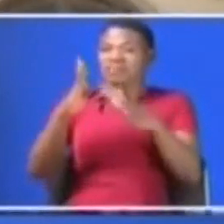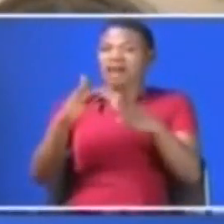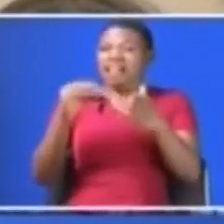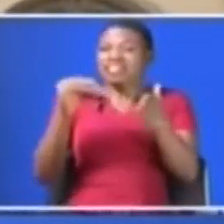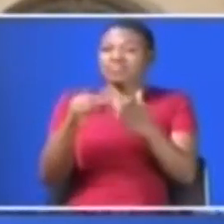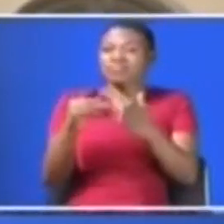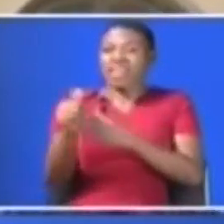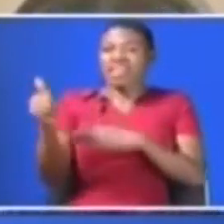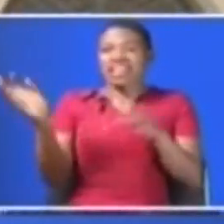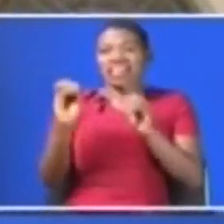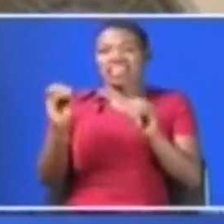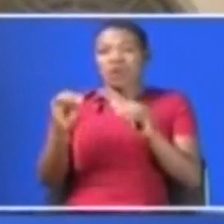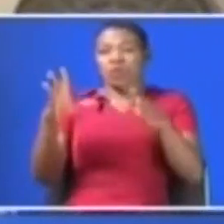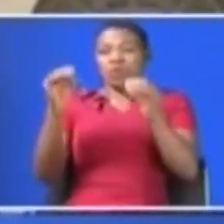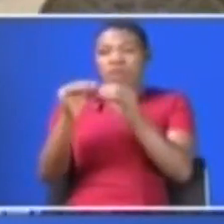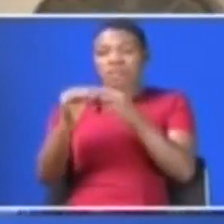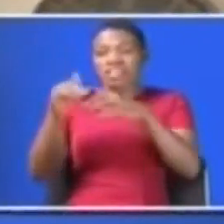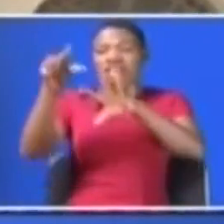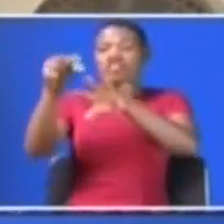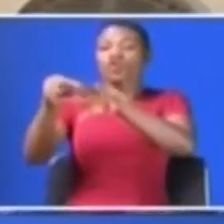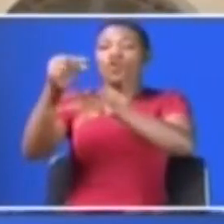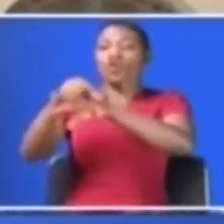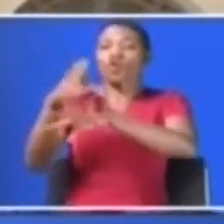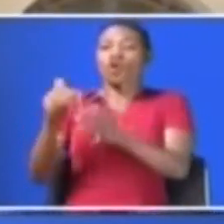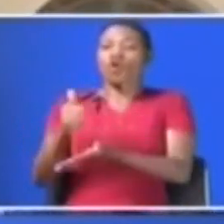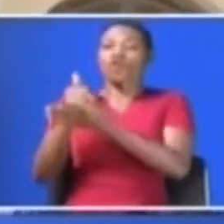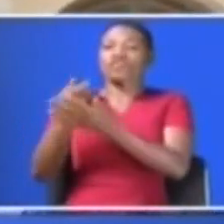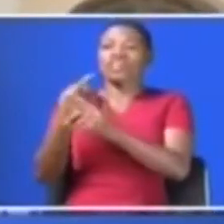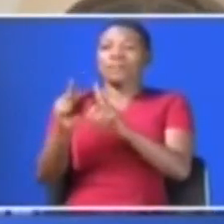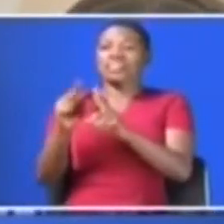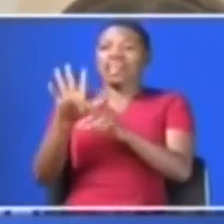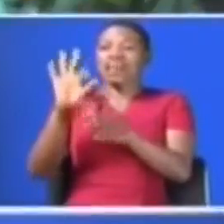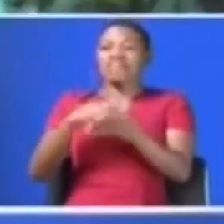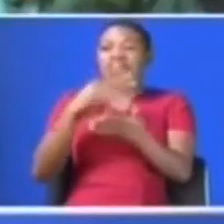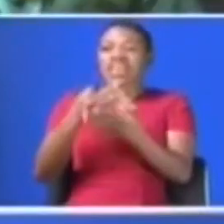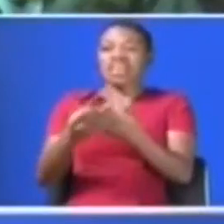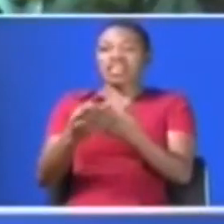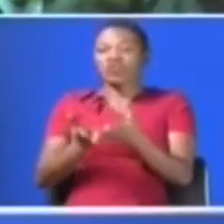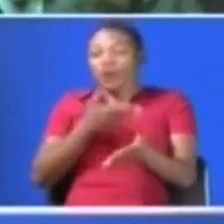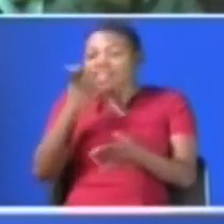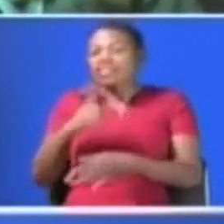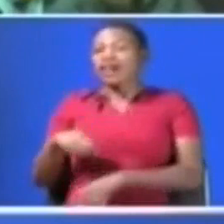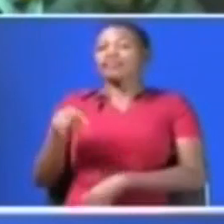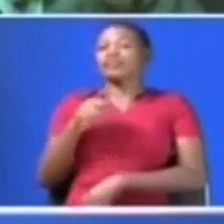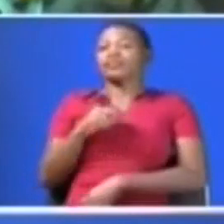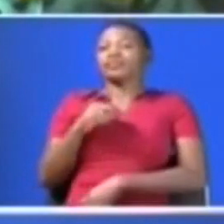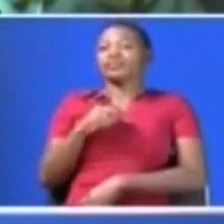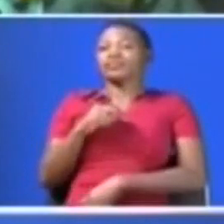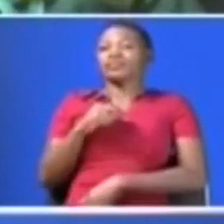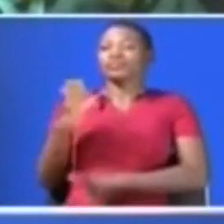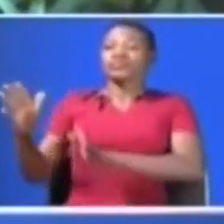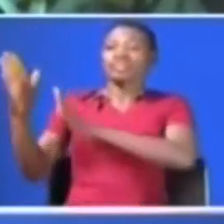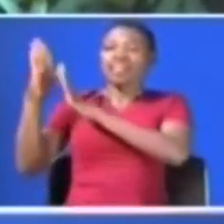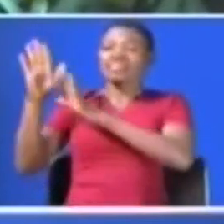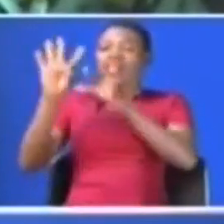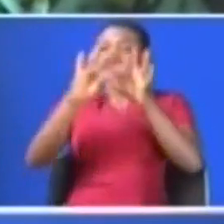reached out to Governor Mike Sonko's office, which failed to respond by the time of broadcast. The guards under their